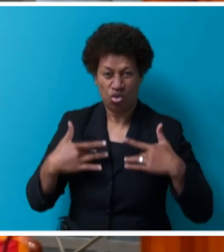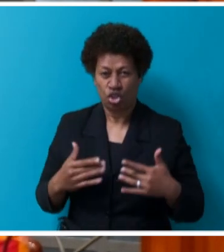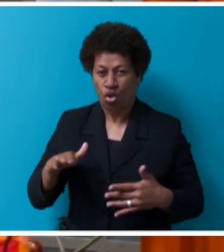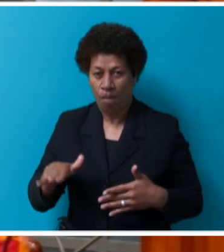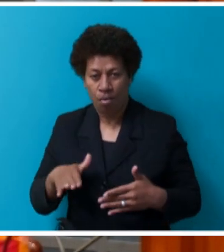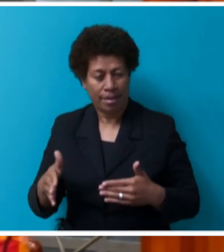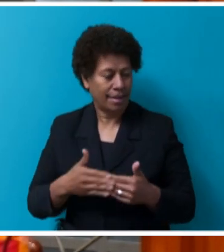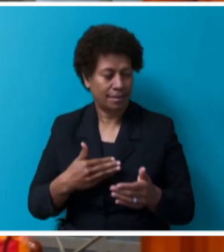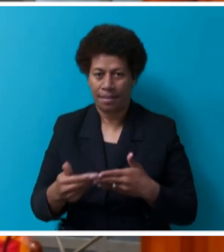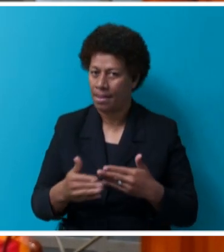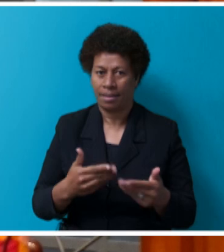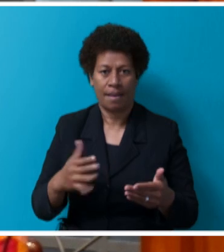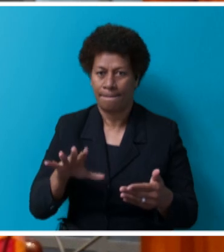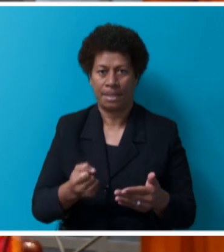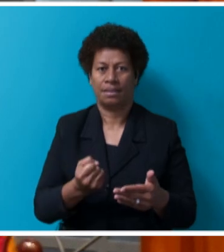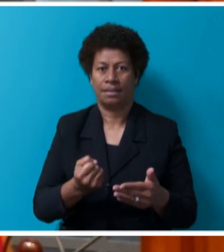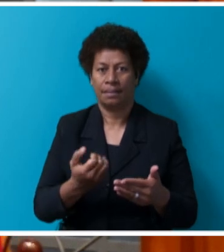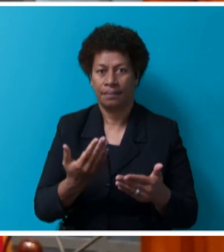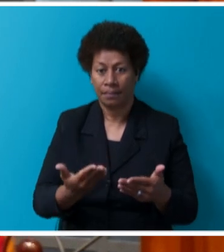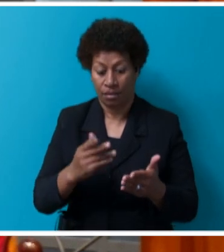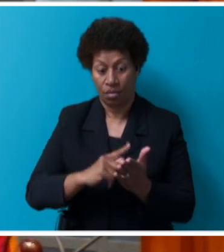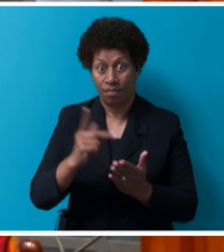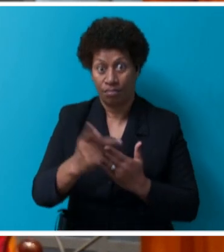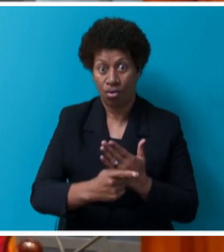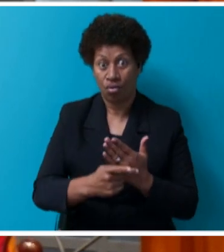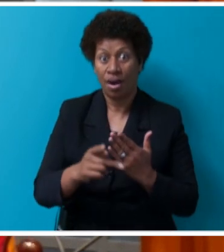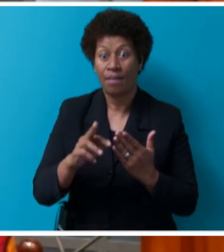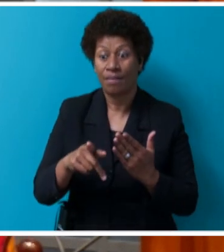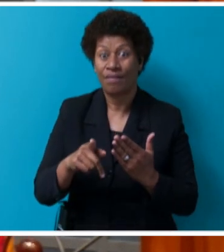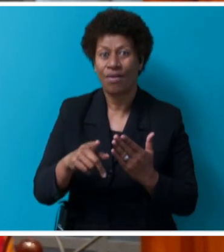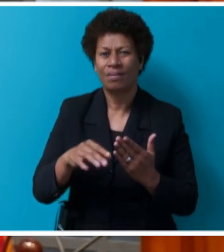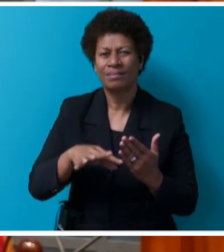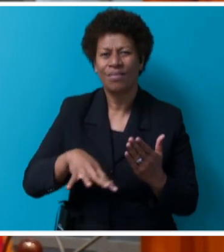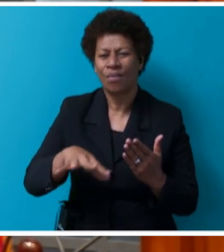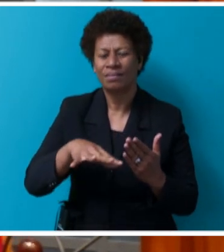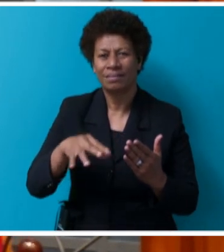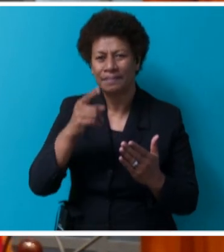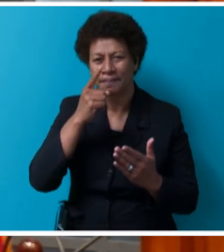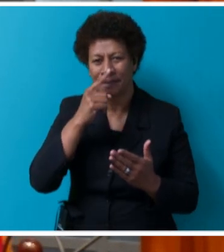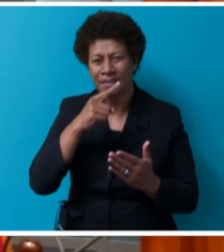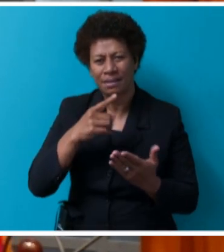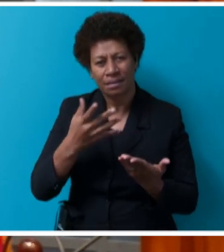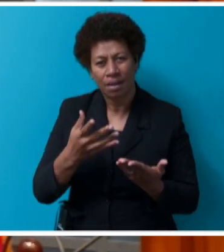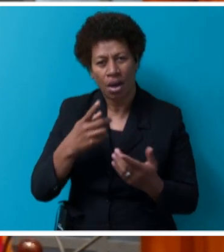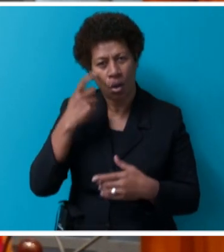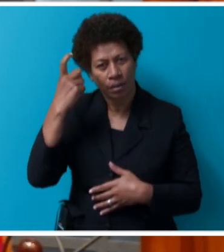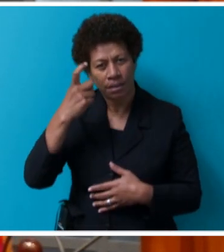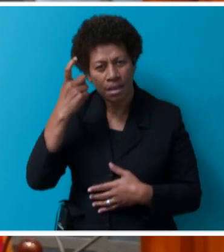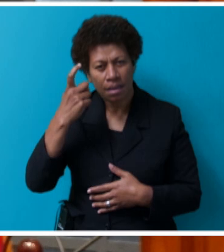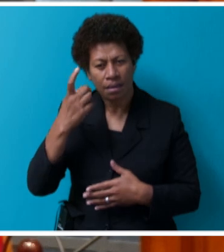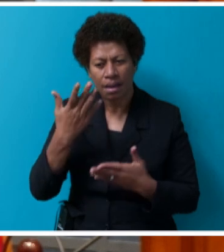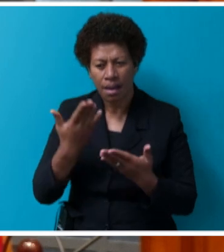on the full-day program has generated discussions in the public domain, including concerns raised regarding